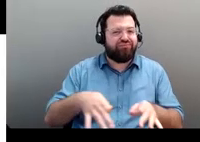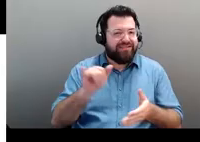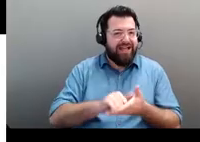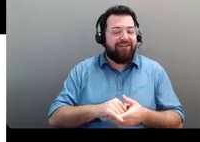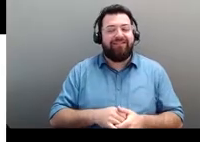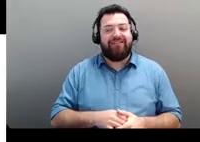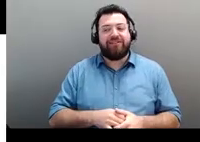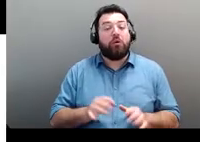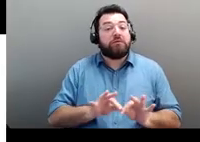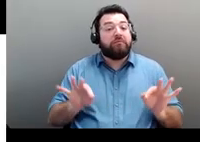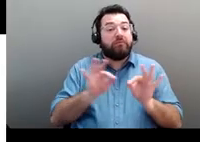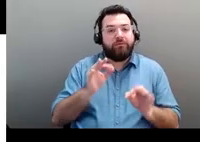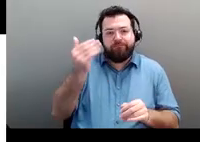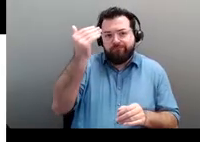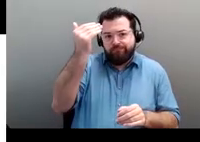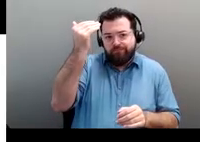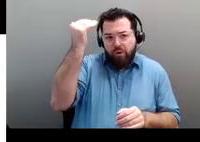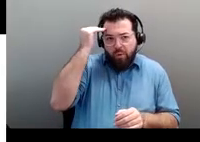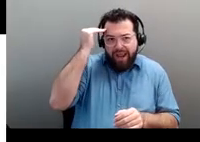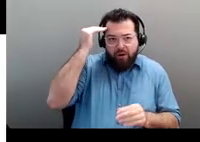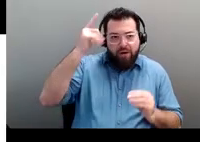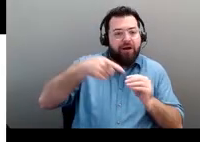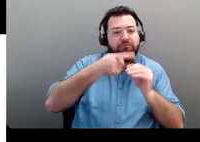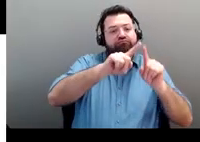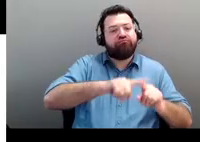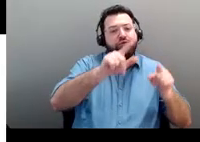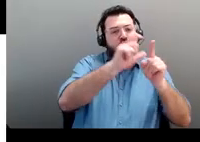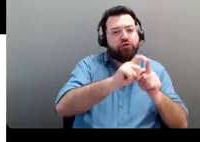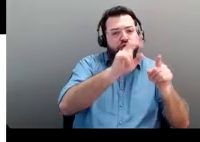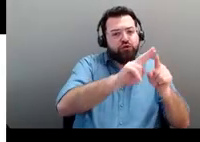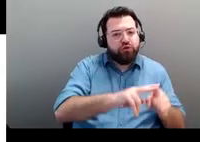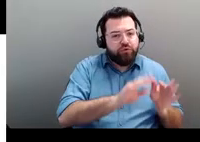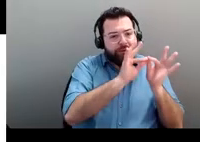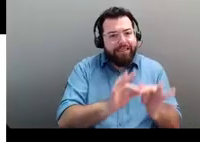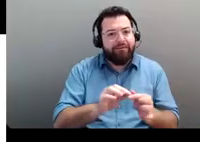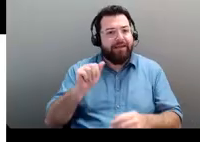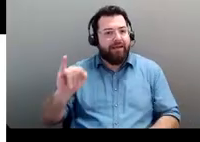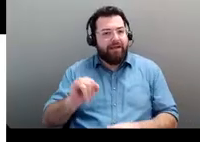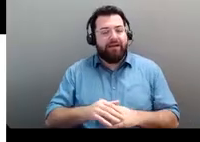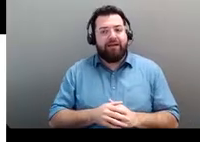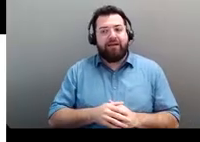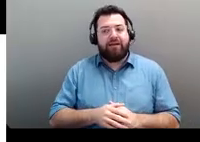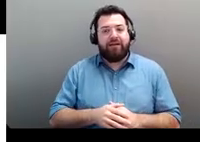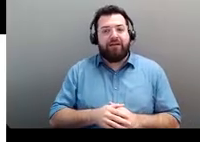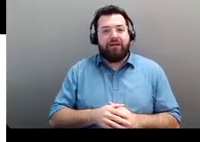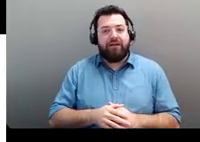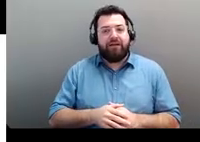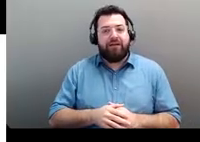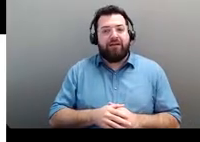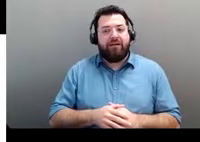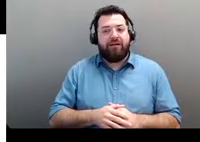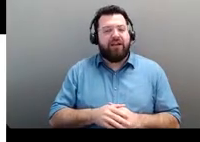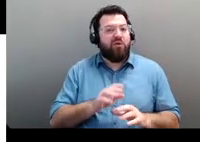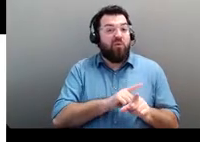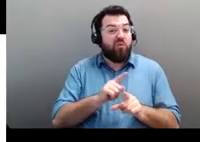of the terminology out there, that's really important. And also just knowing, what does AI do